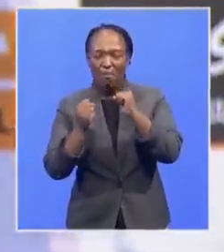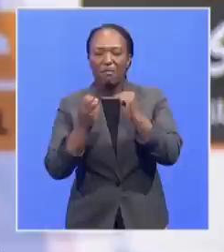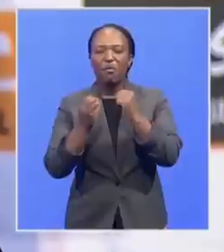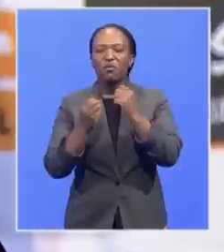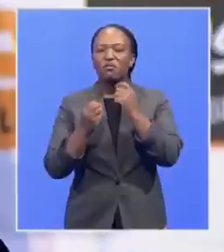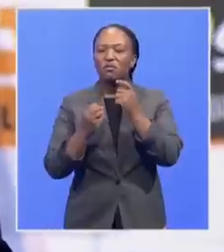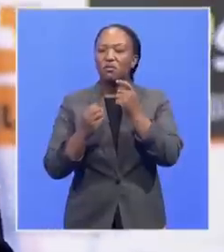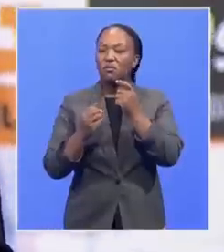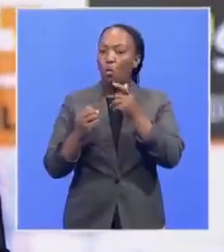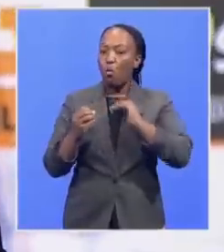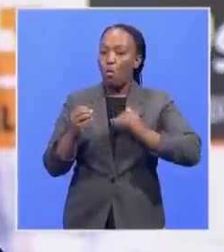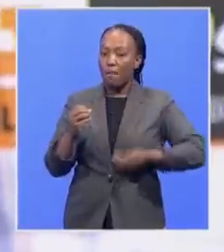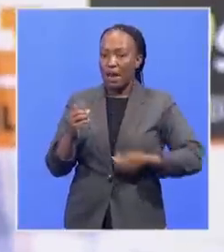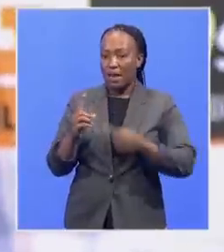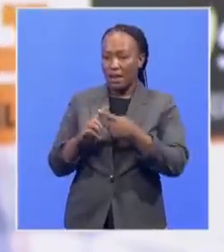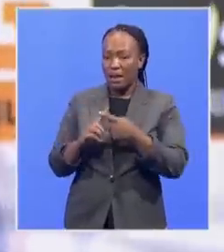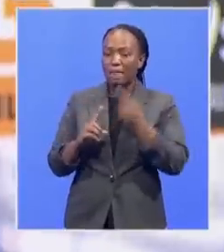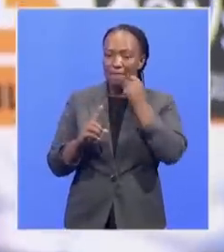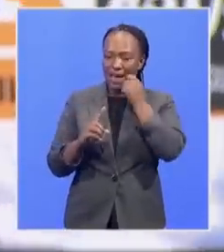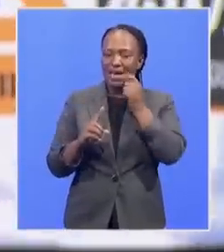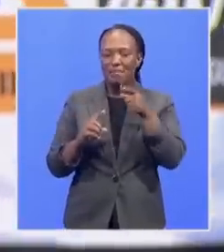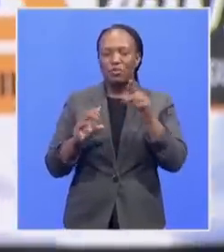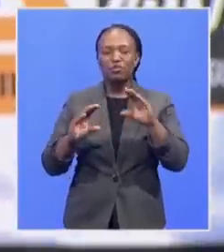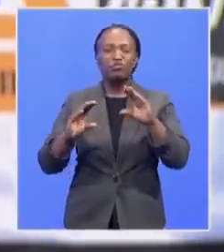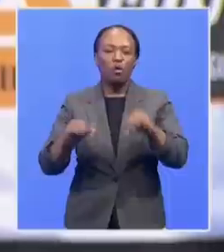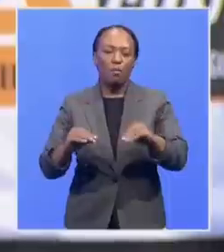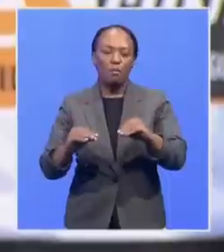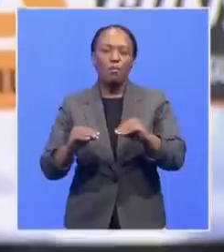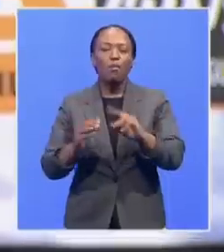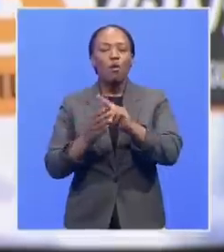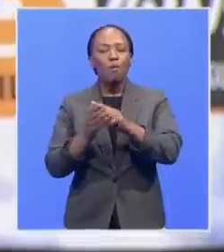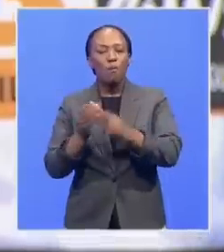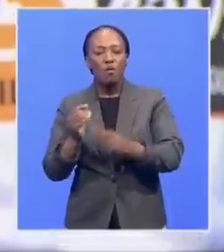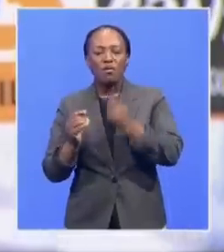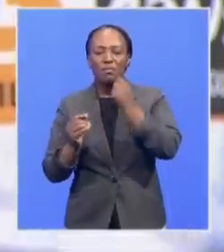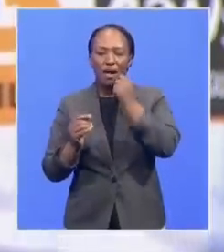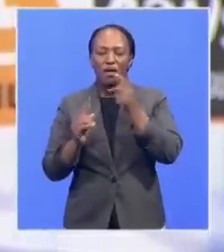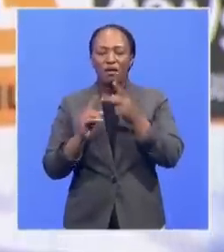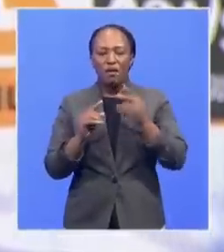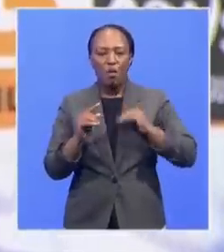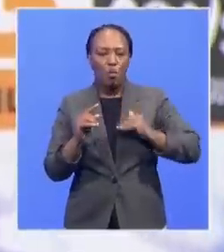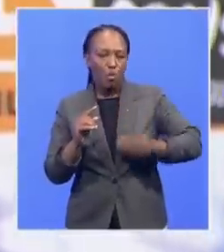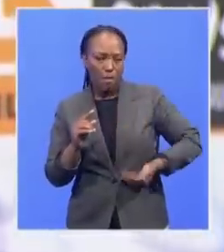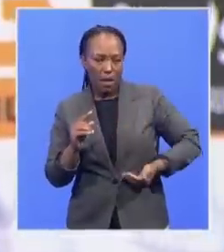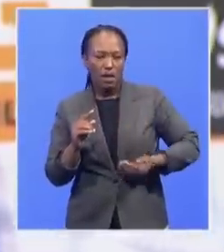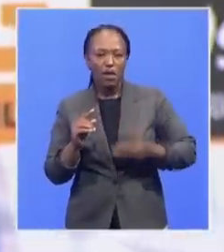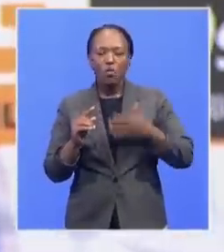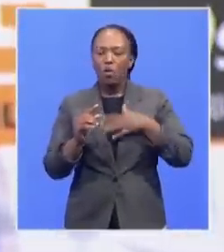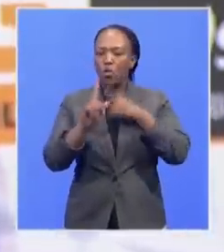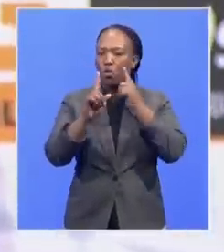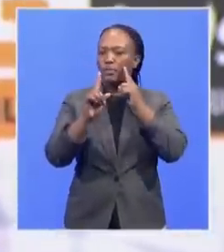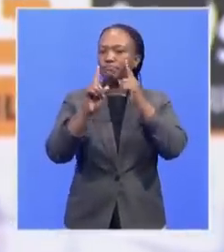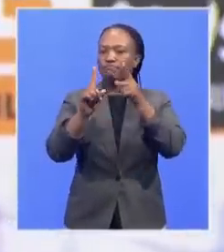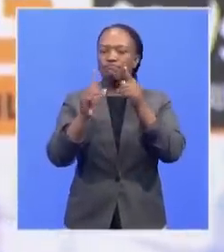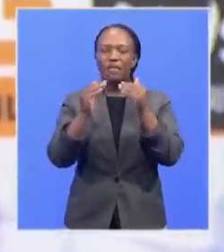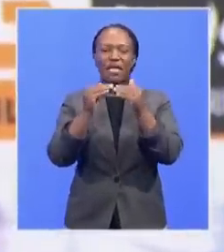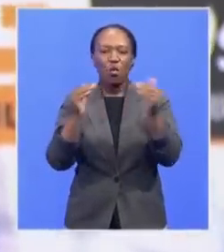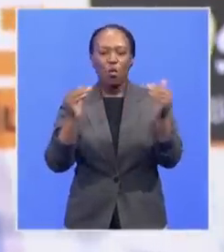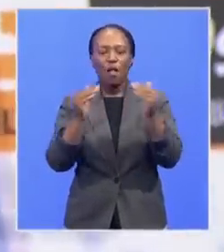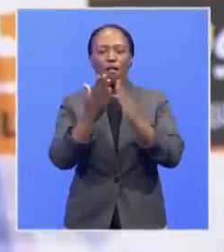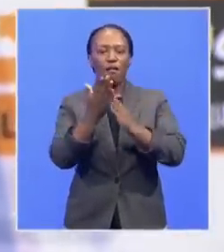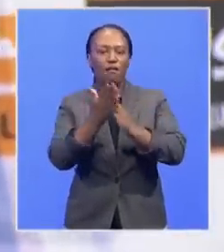both men and women, if we want to achieve equal rights and freedoms